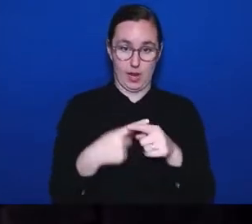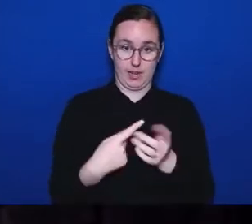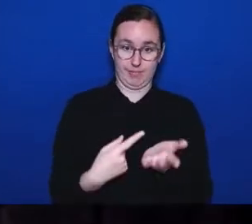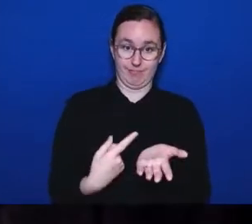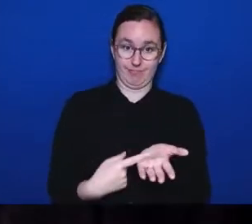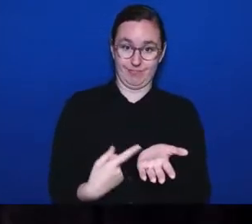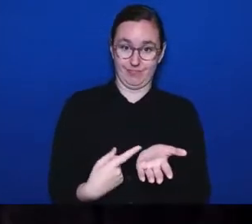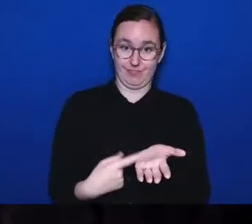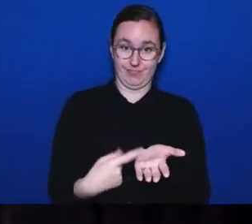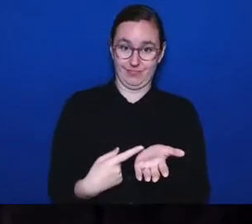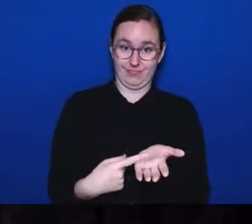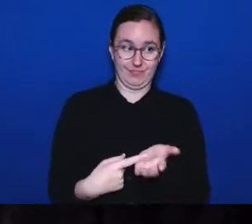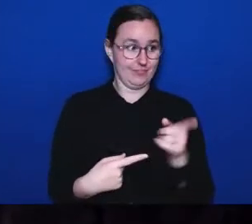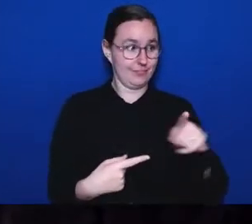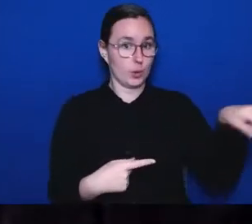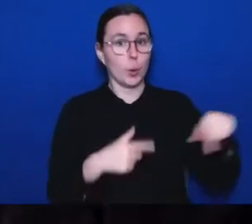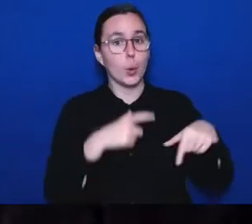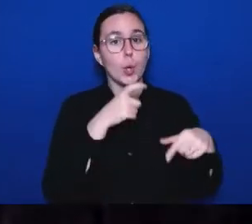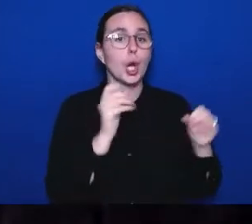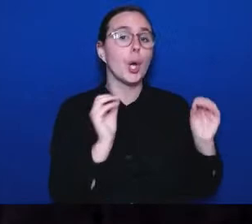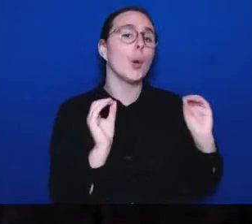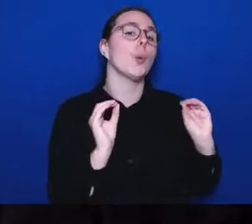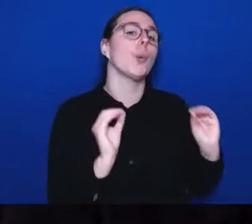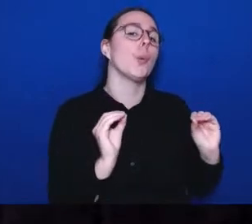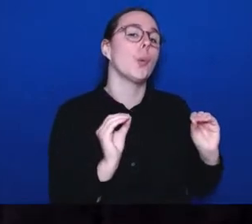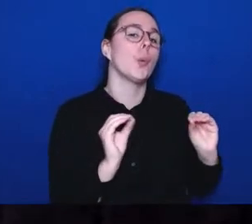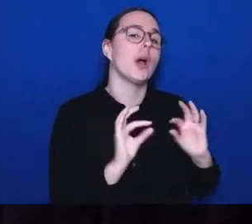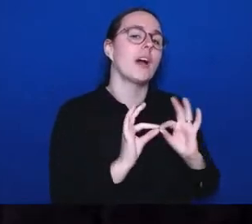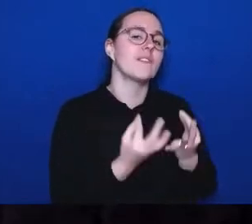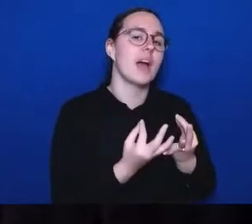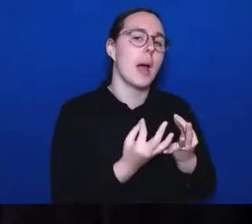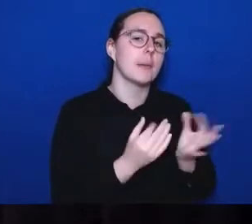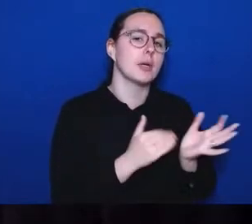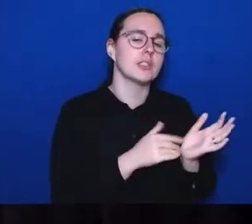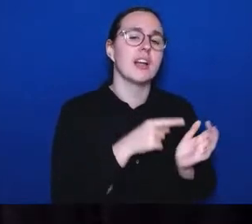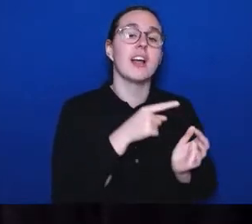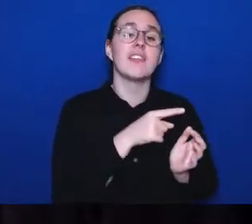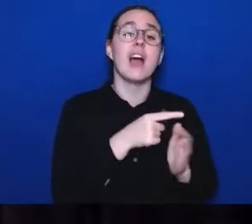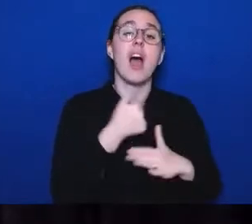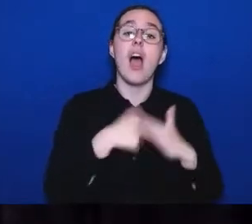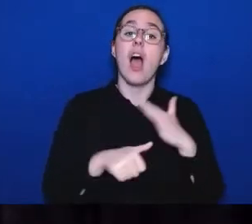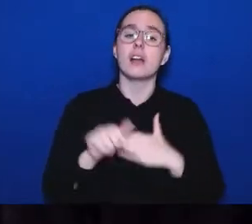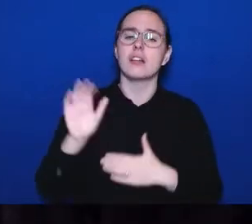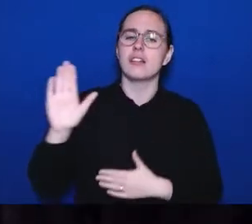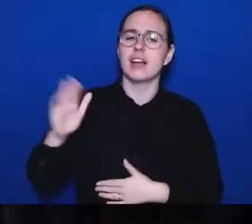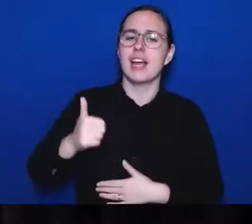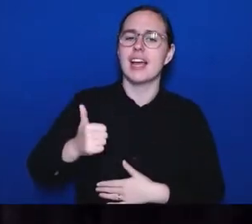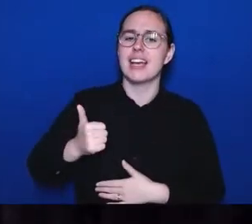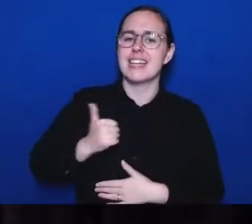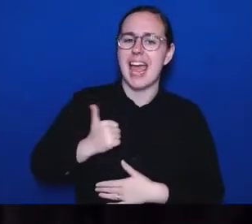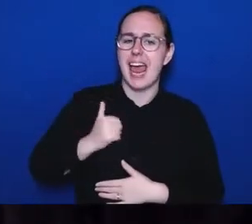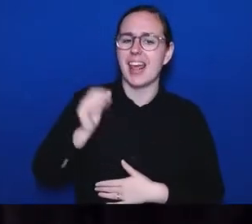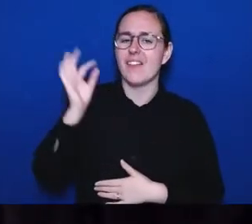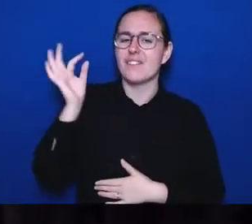called the Canadian Community Health Survey, which is a survey conducted by at a national level. And as you